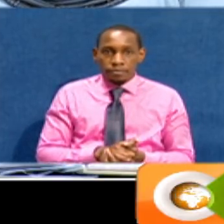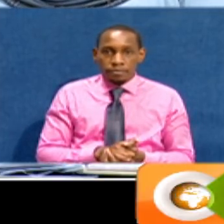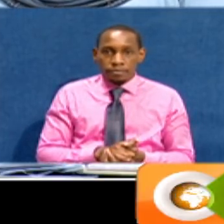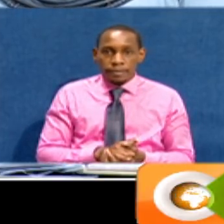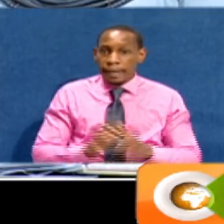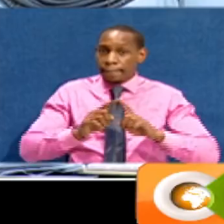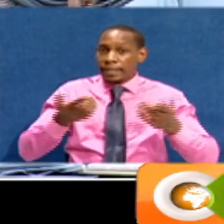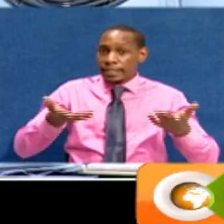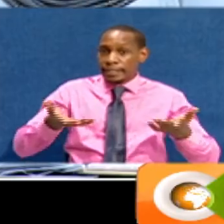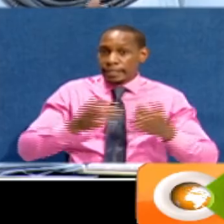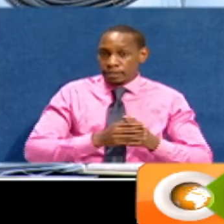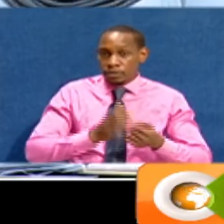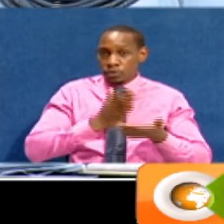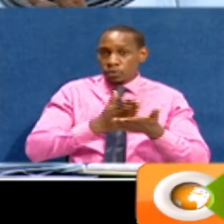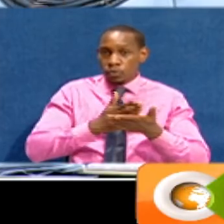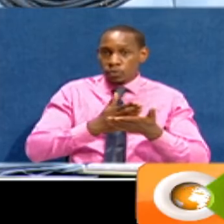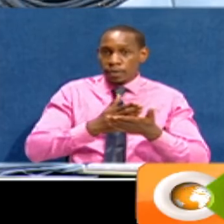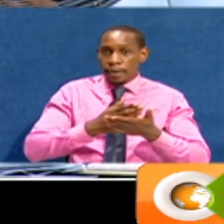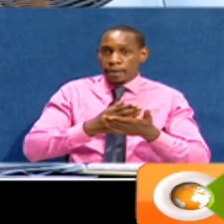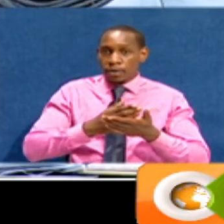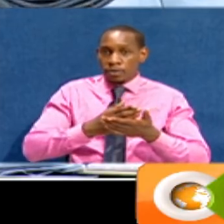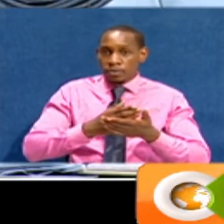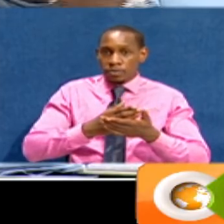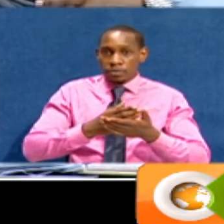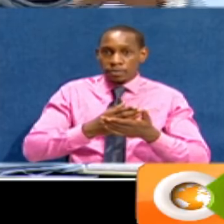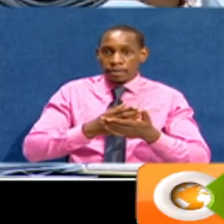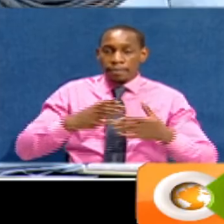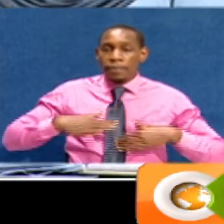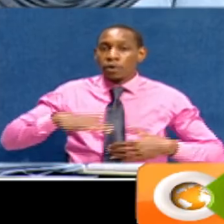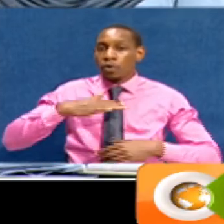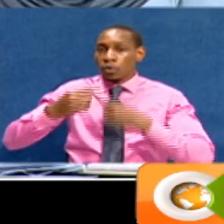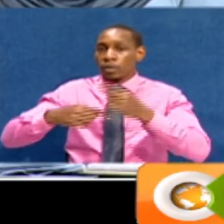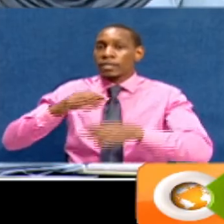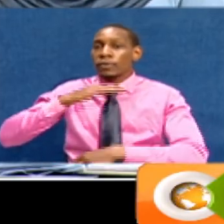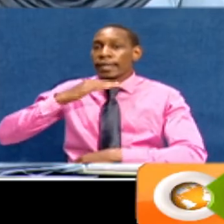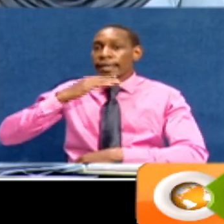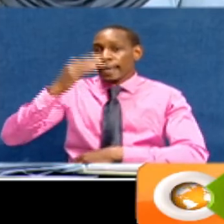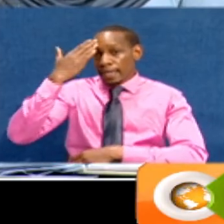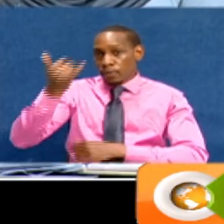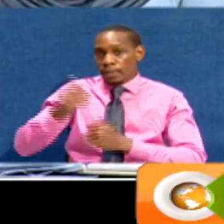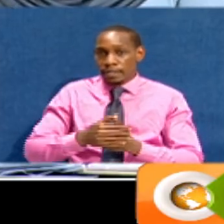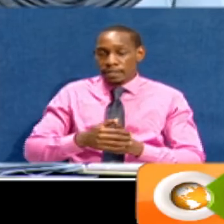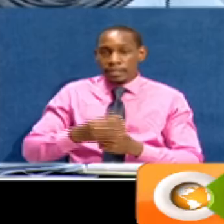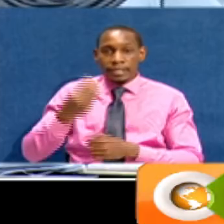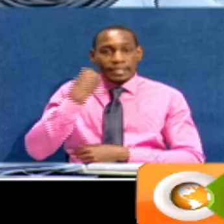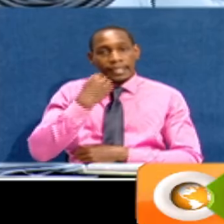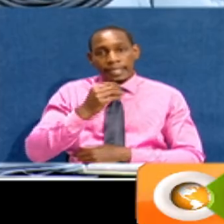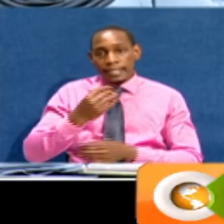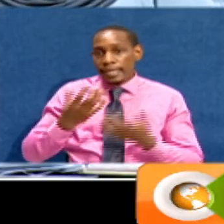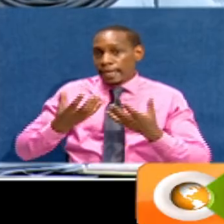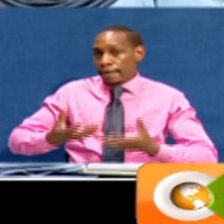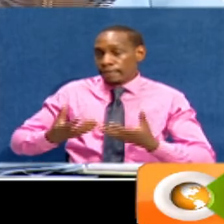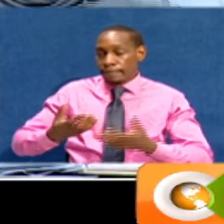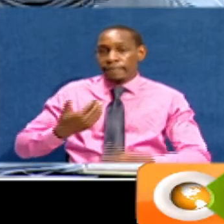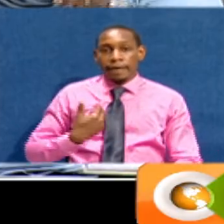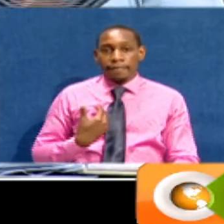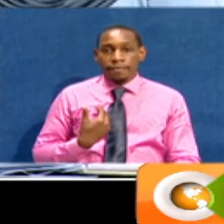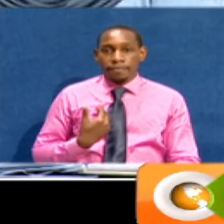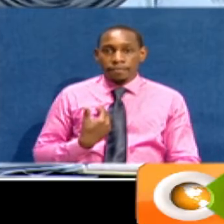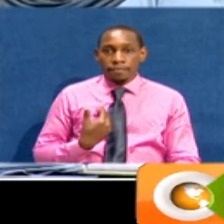And then, but now, and of course, they're still having people dying every single day because of the severity of